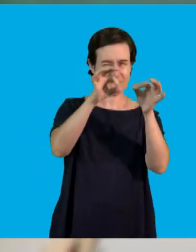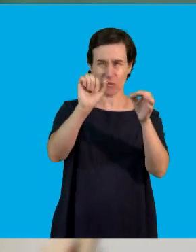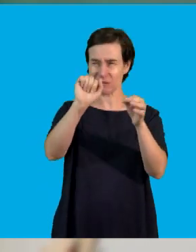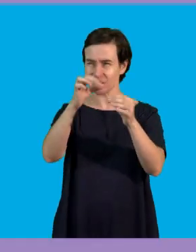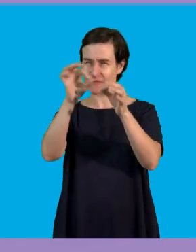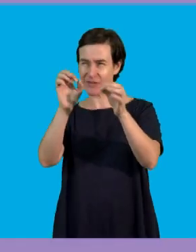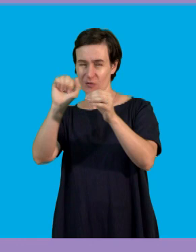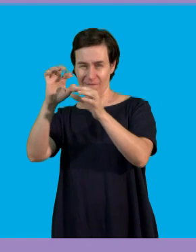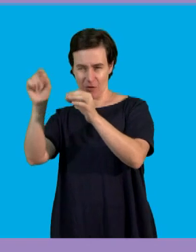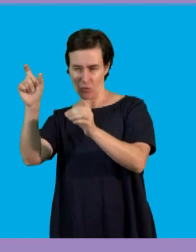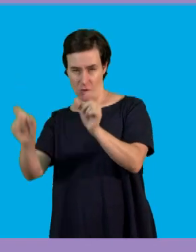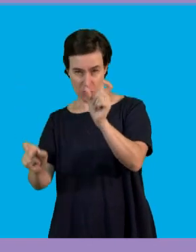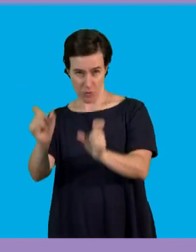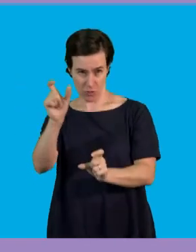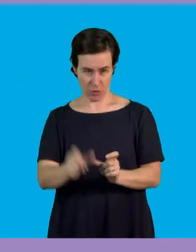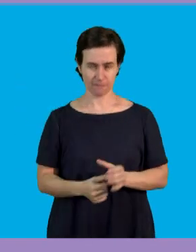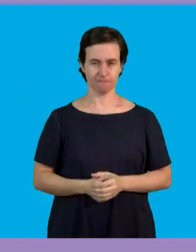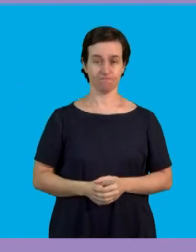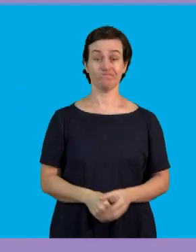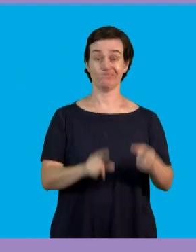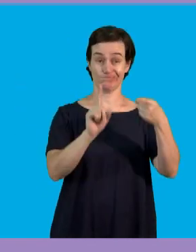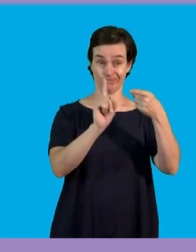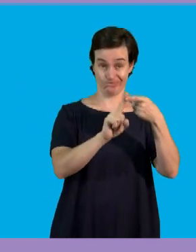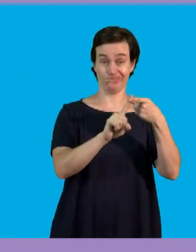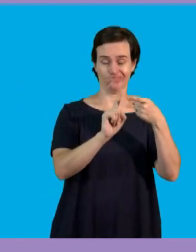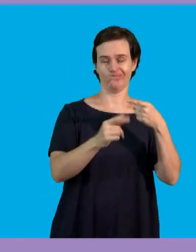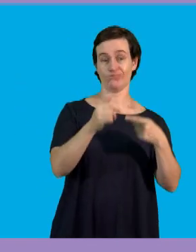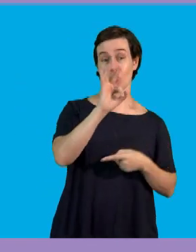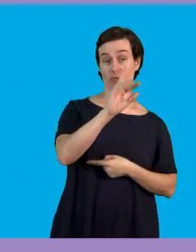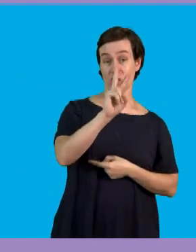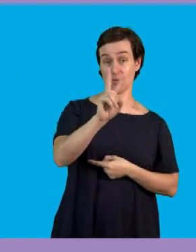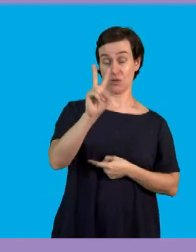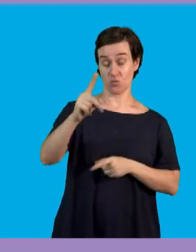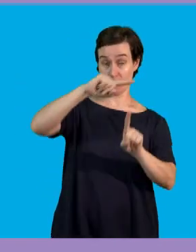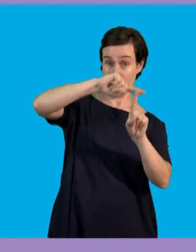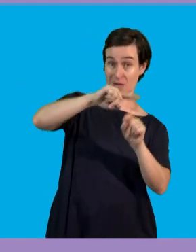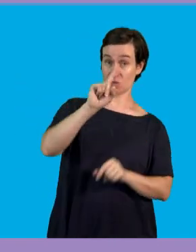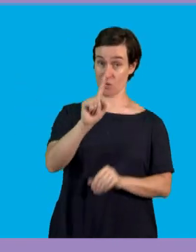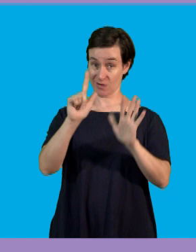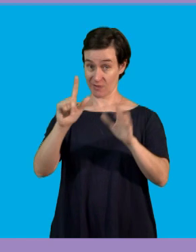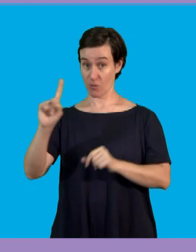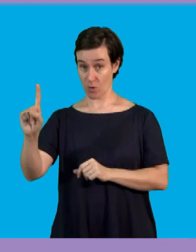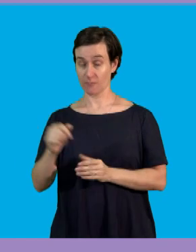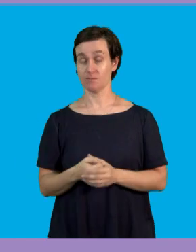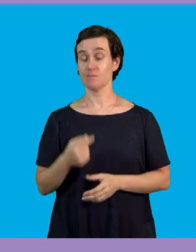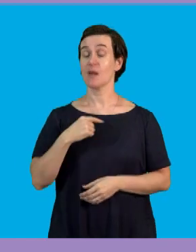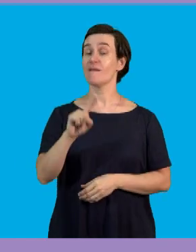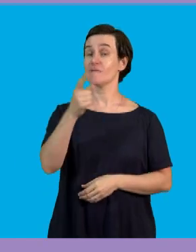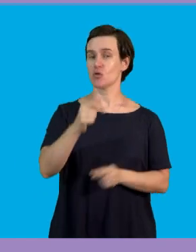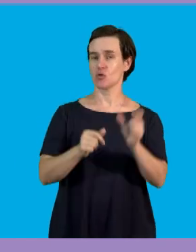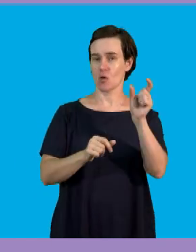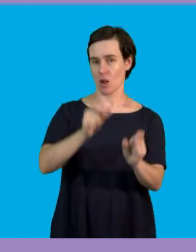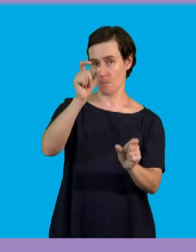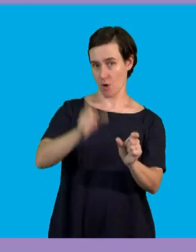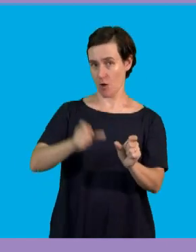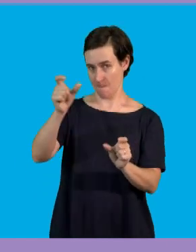So as we have 322 plus 171, I'm going to first write them in columns so that we can calculate